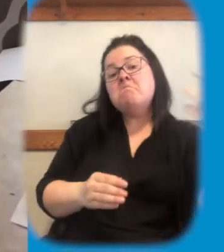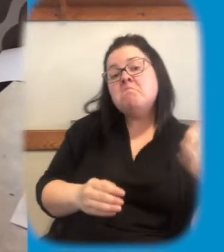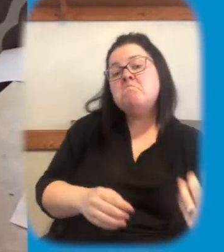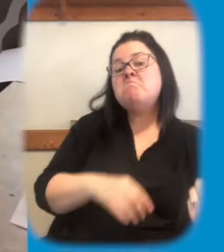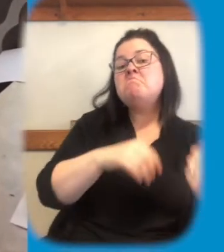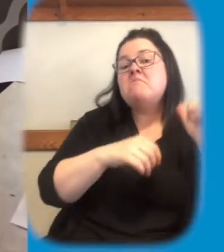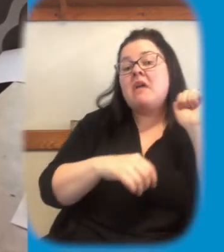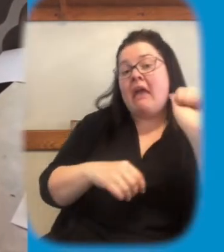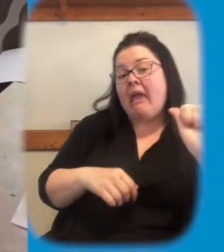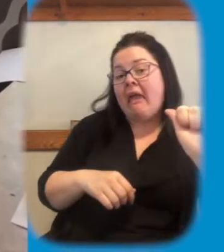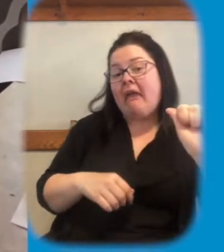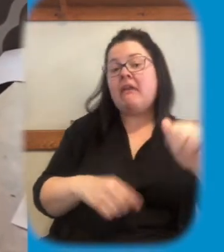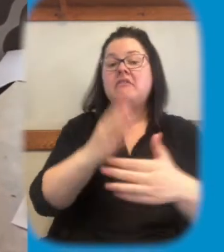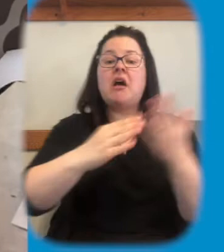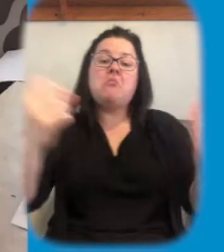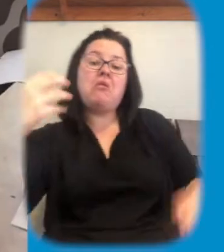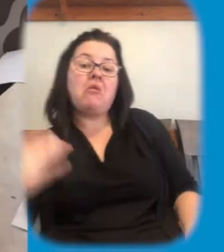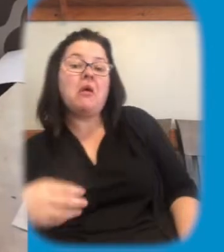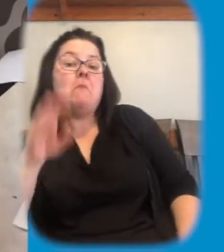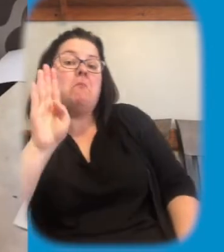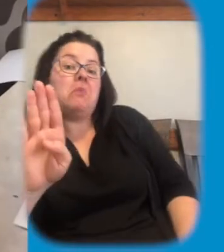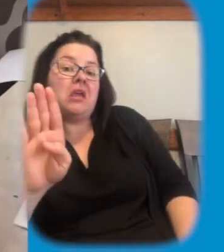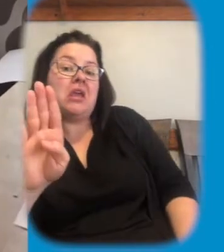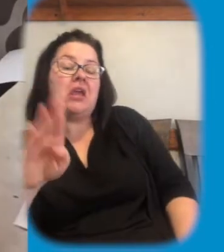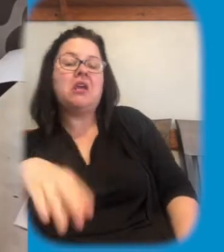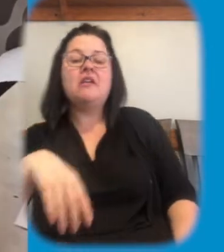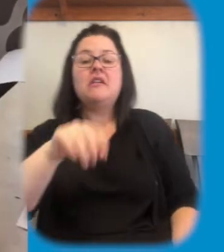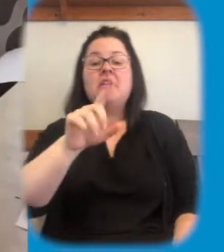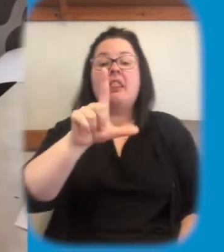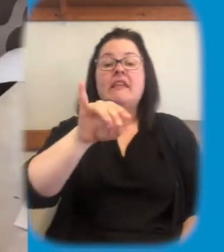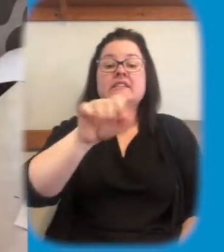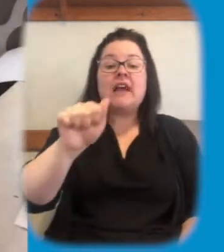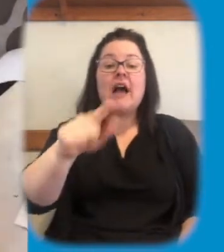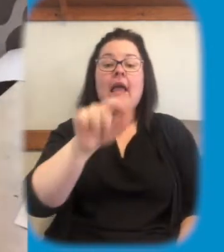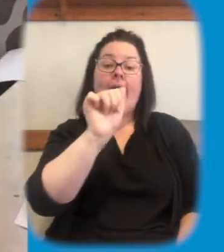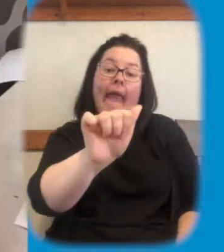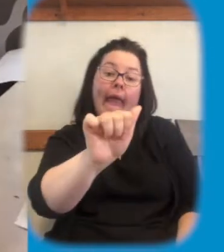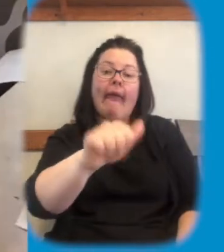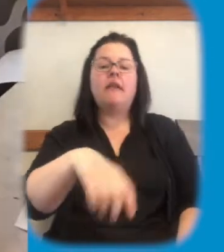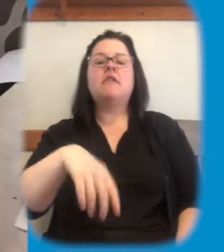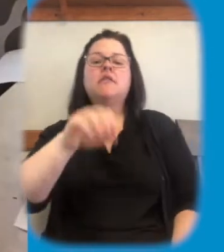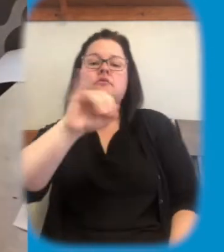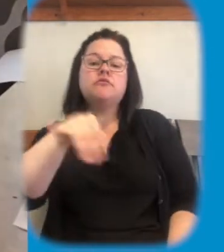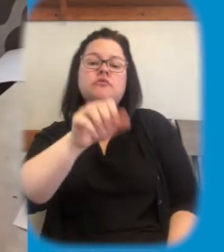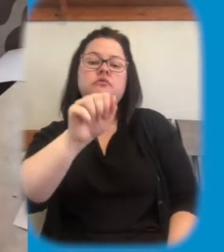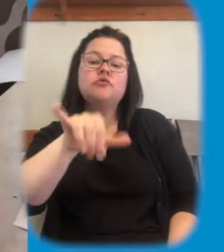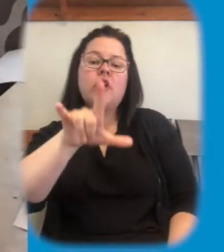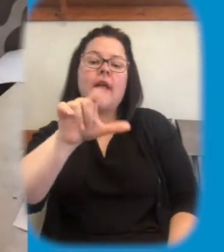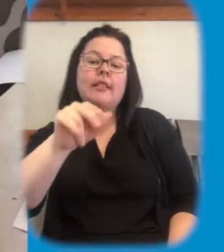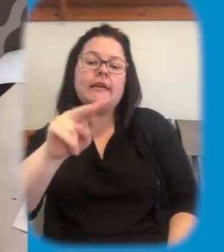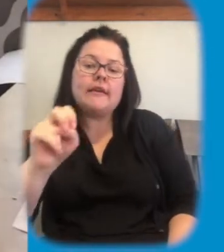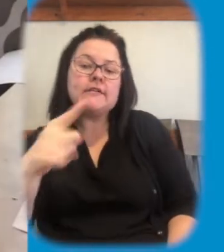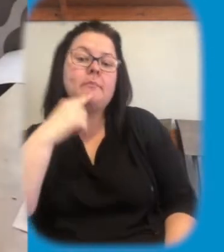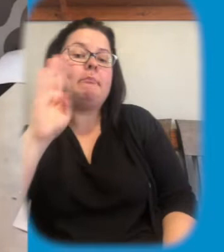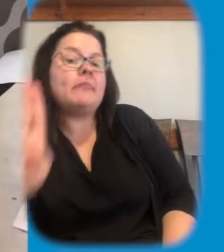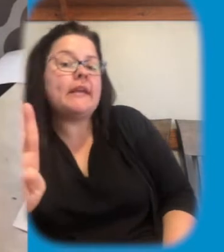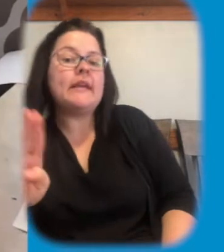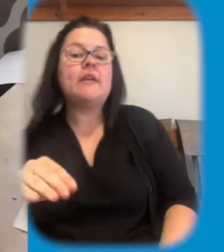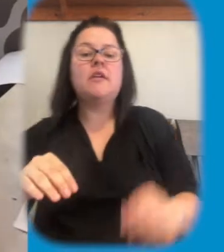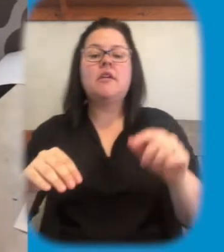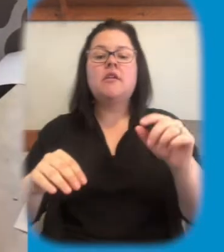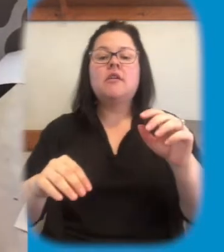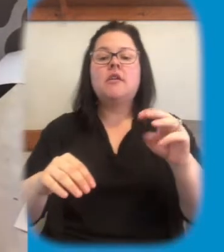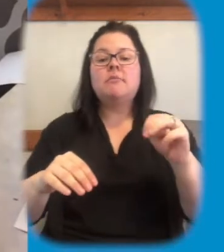and Wendy say B. Oh. Lisa says A. Jaylene says B. Miss Grace